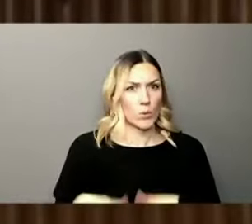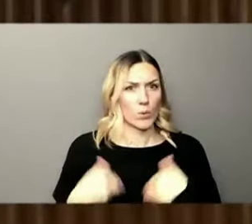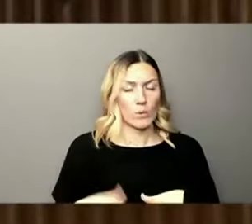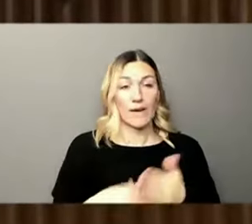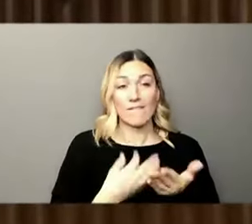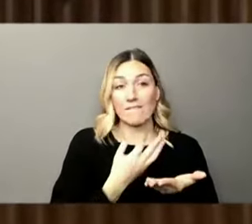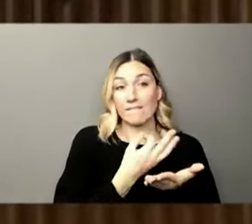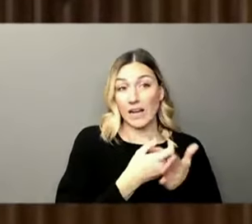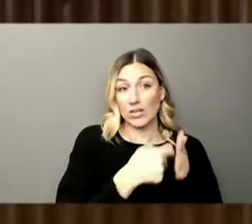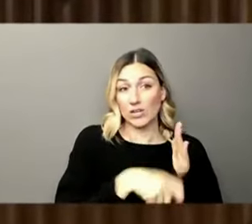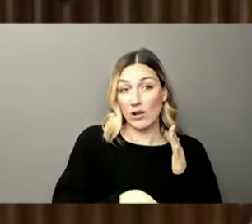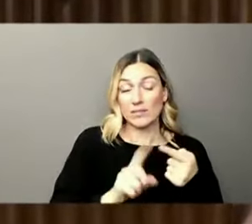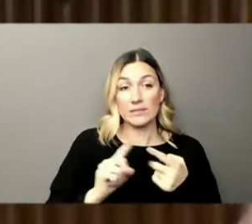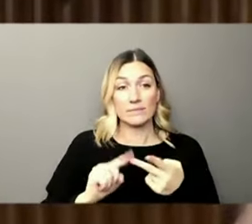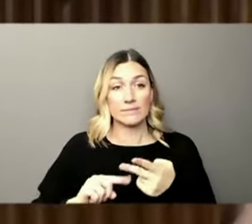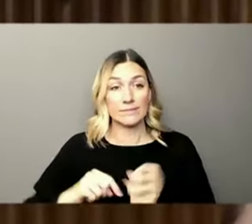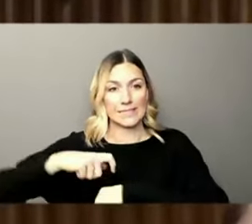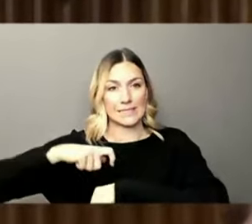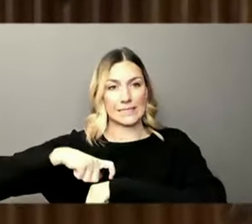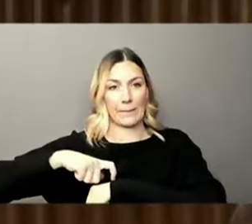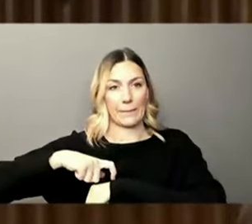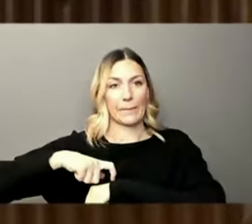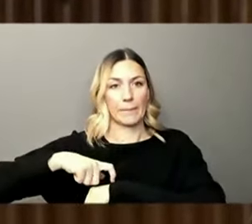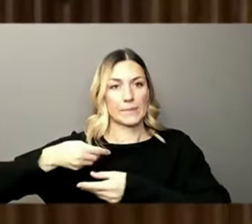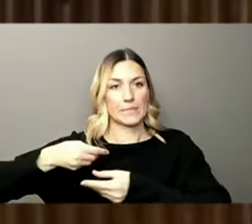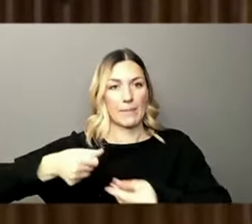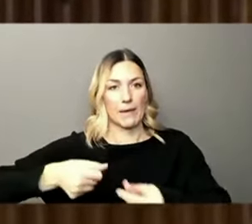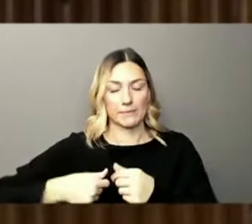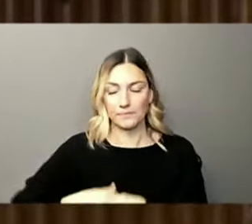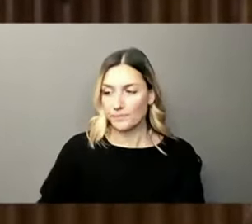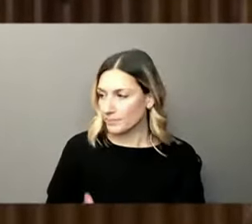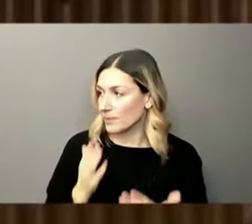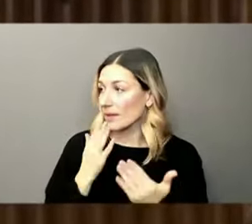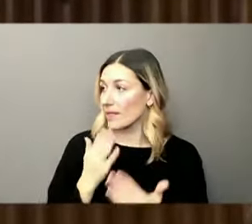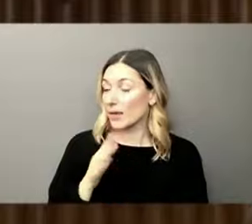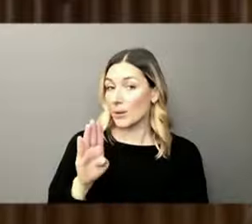cost and a time cost. Thank you. Ms. Beal.